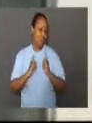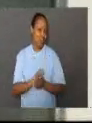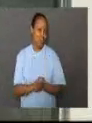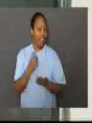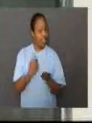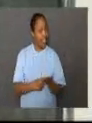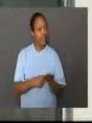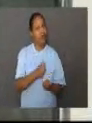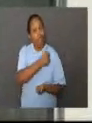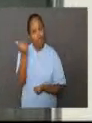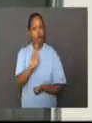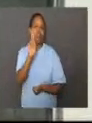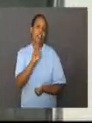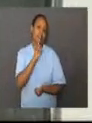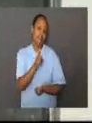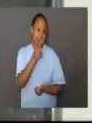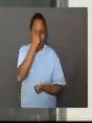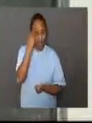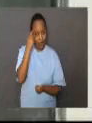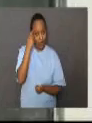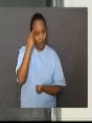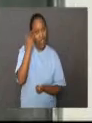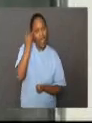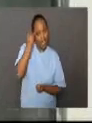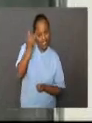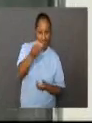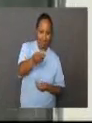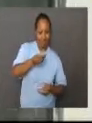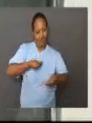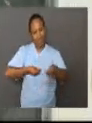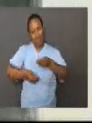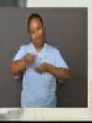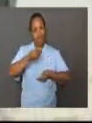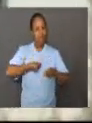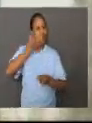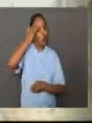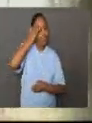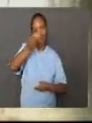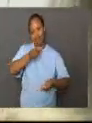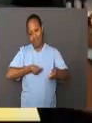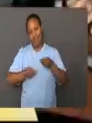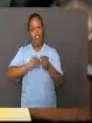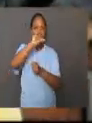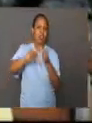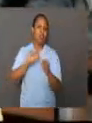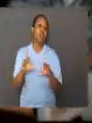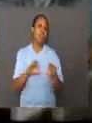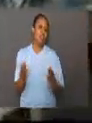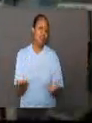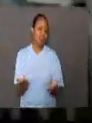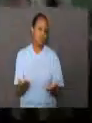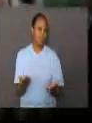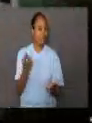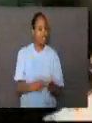is another benefit because you can share ideas and knowledge with one another, and you